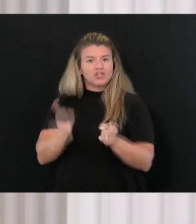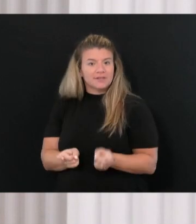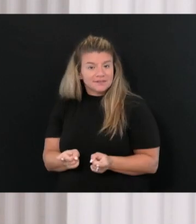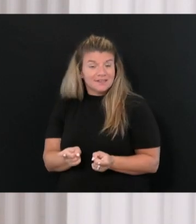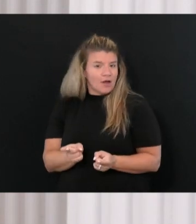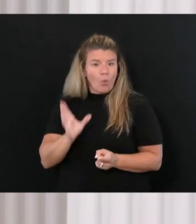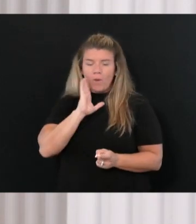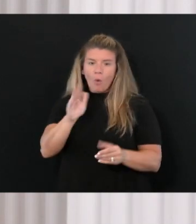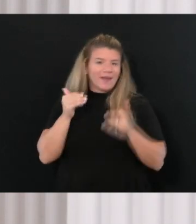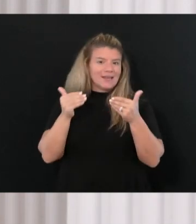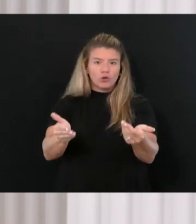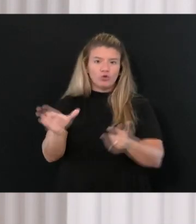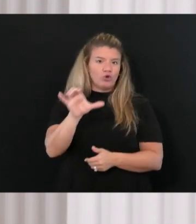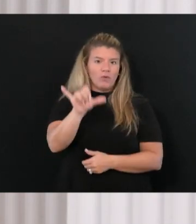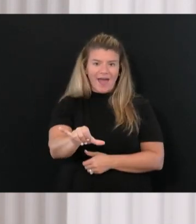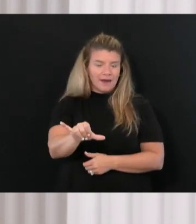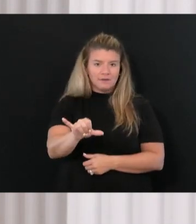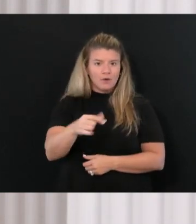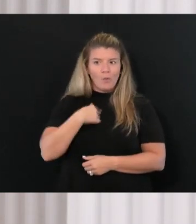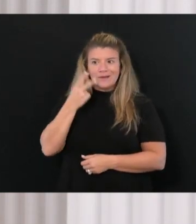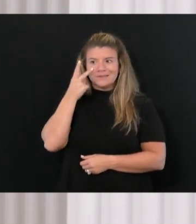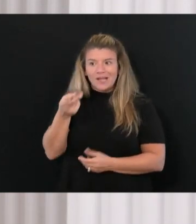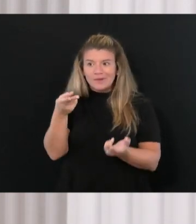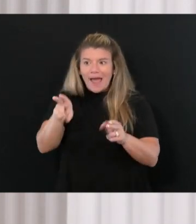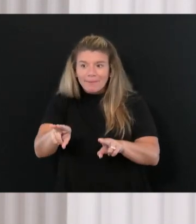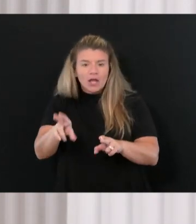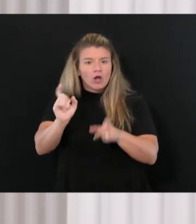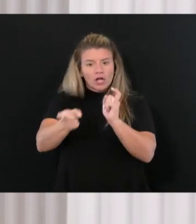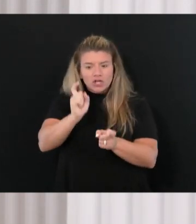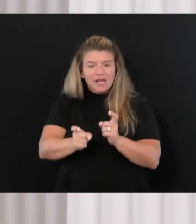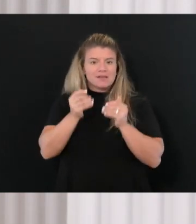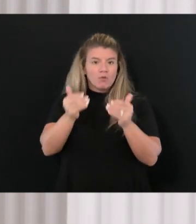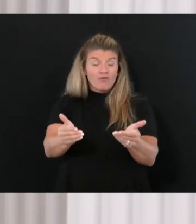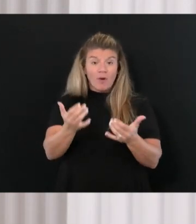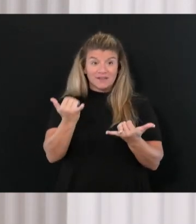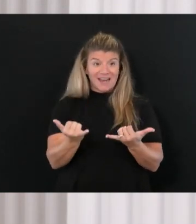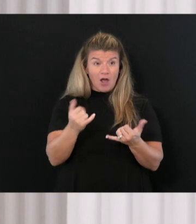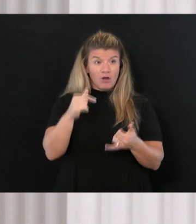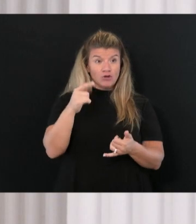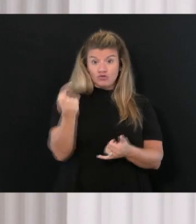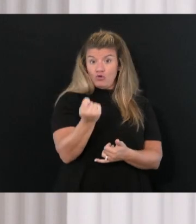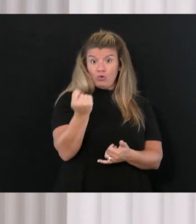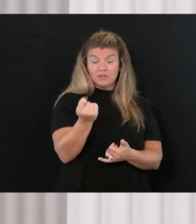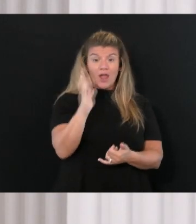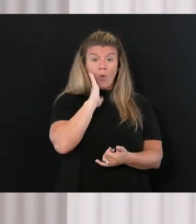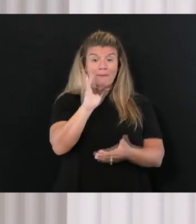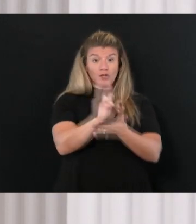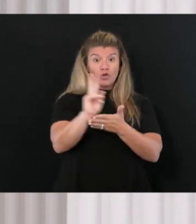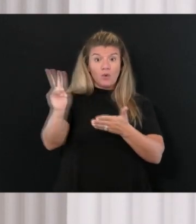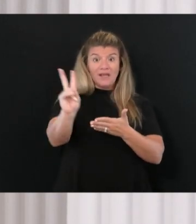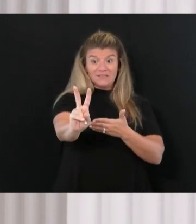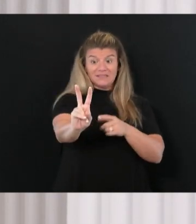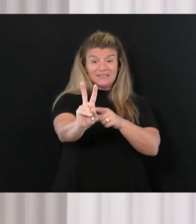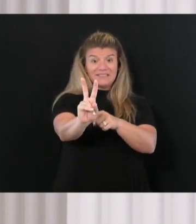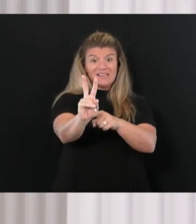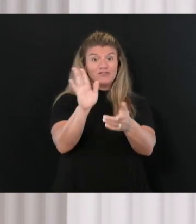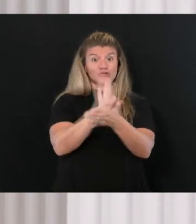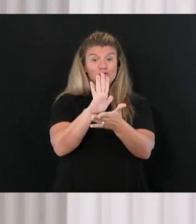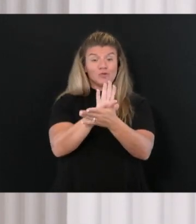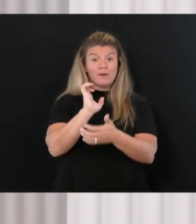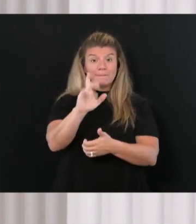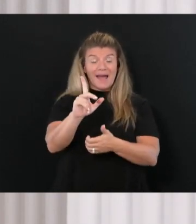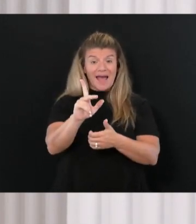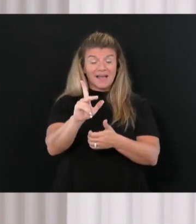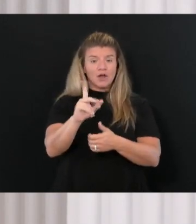to, but you know, we're 2 weeks out from Tuesday of our children coming back. And